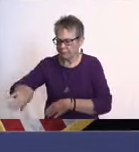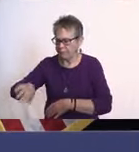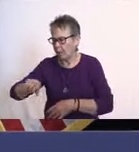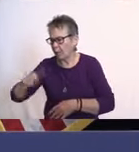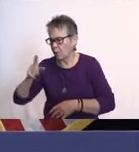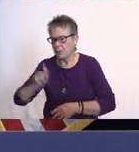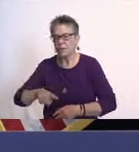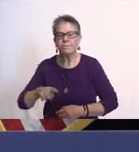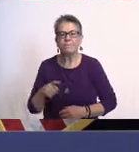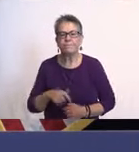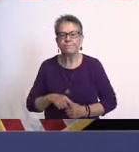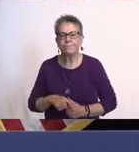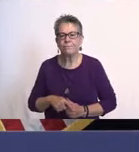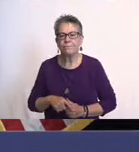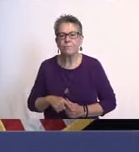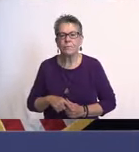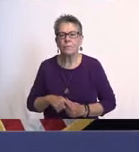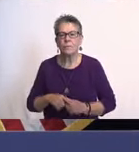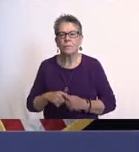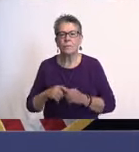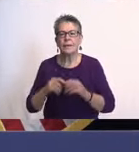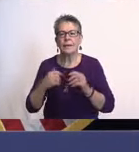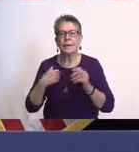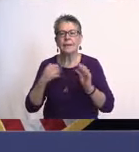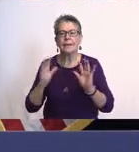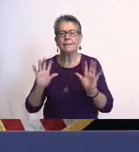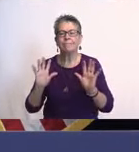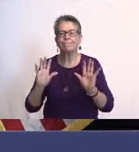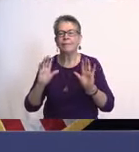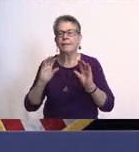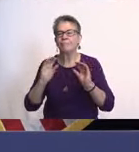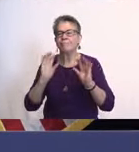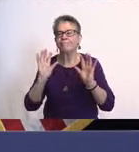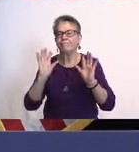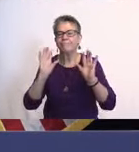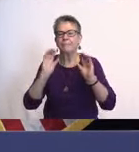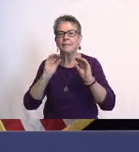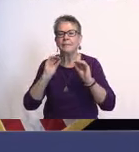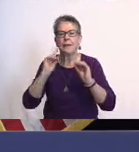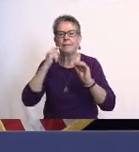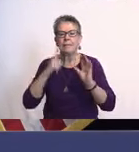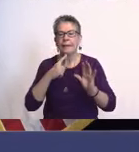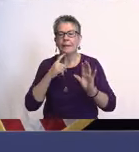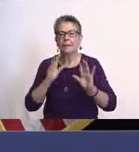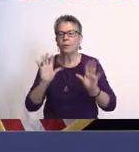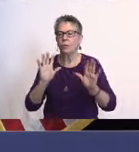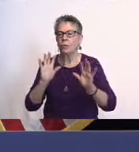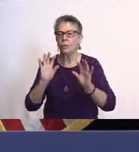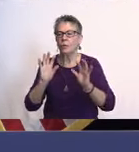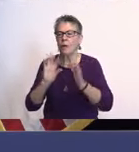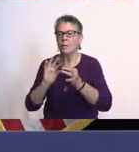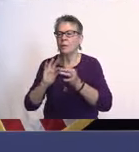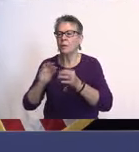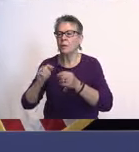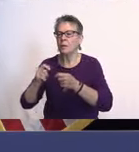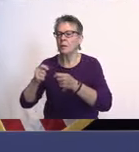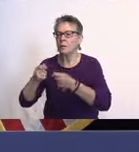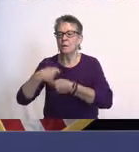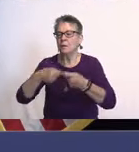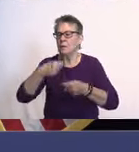No comment on the apportionment or redistricting process other than I have complete faith in Chairman Jones